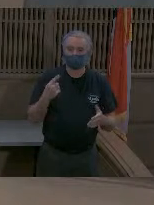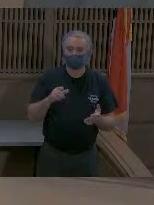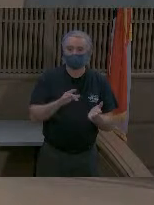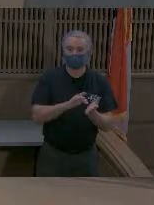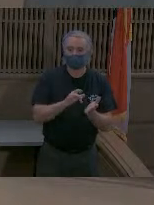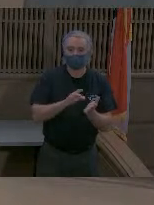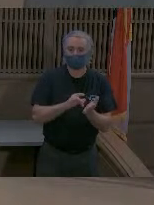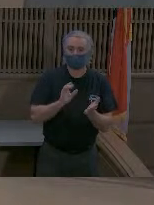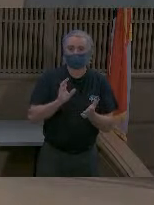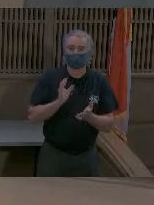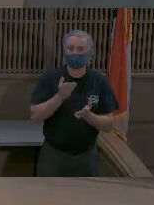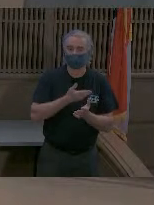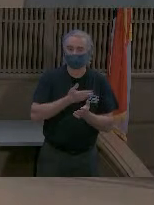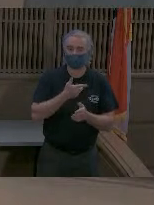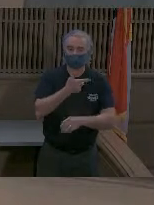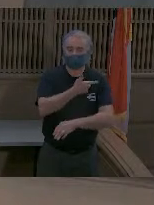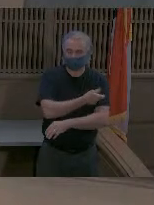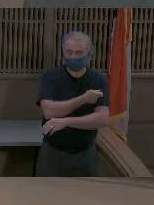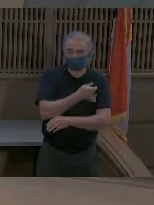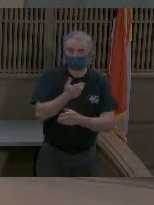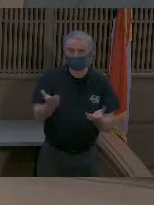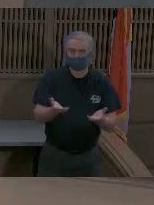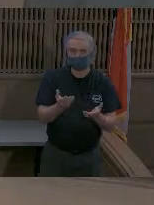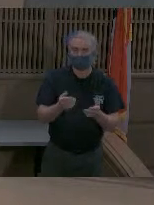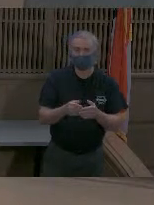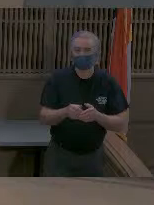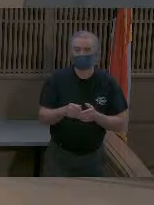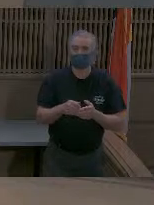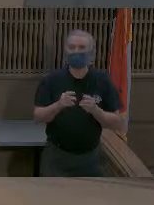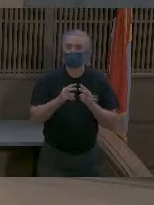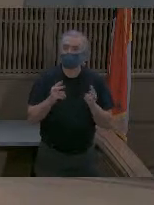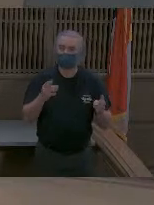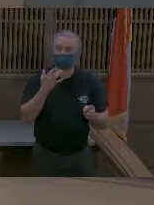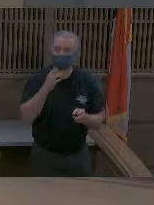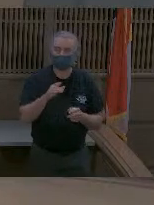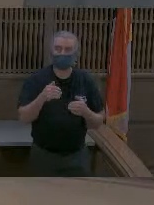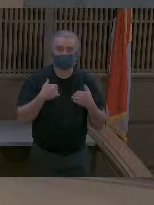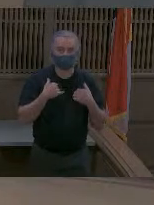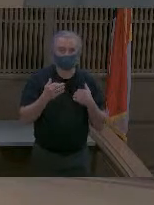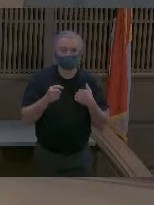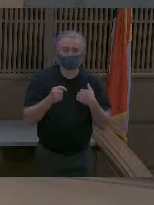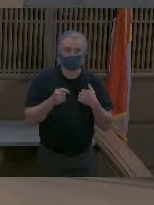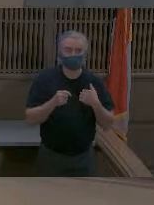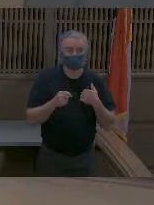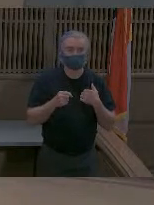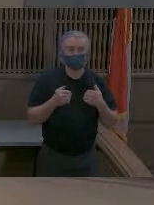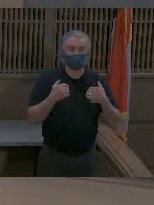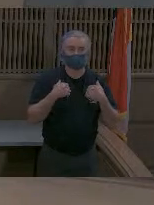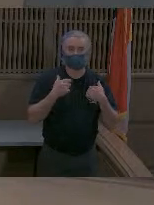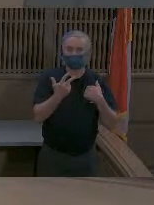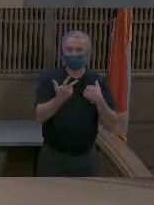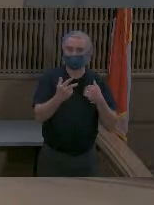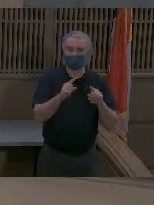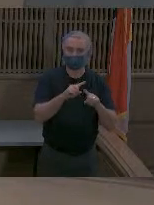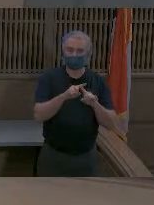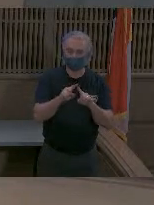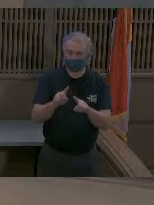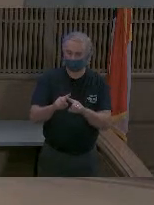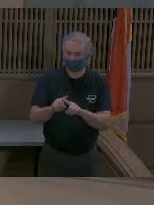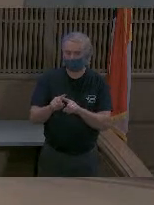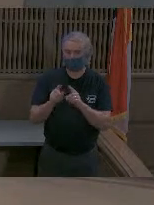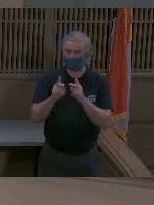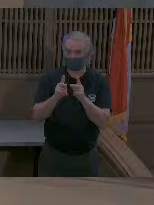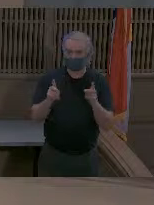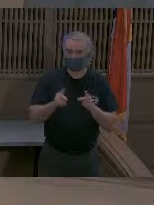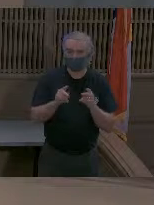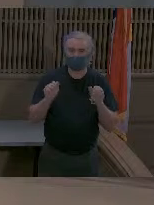we are very, very, very fortunate to have. And frankly, the fact that we have 3 different places that are capable of administering the vaccine, that